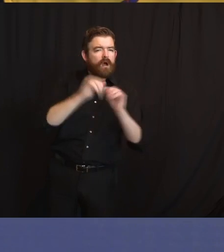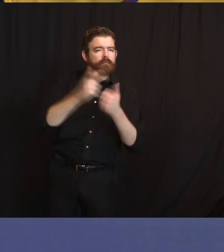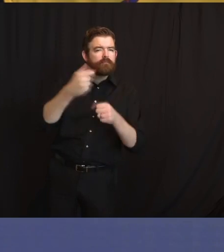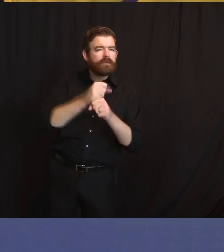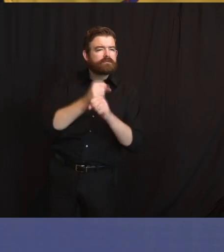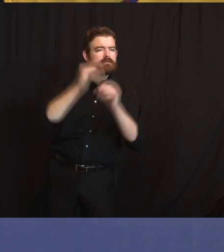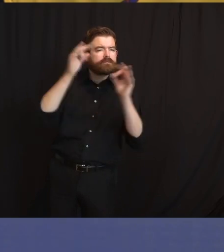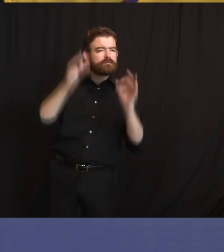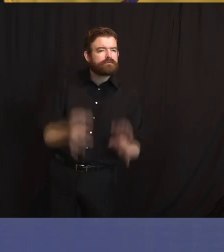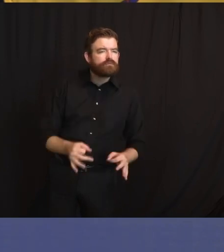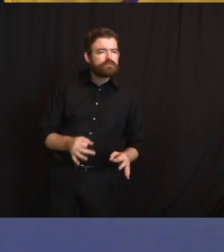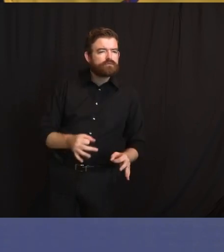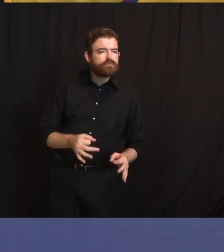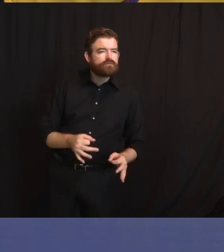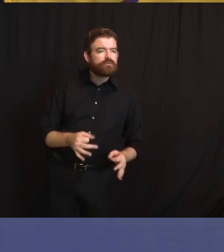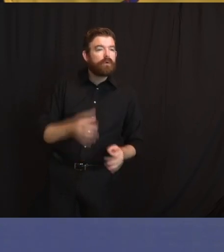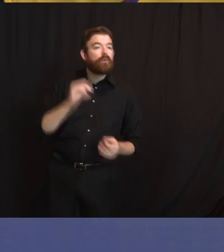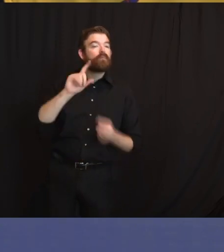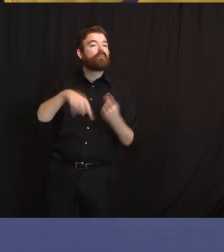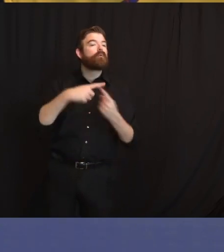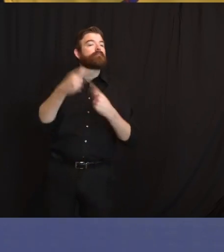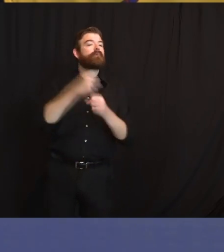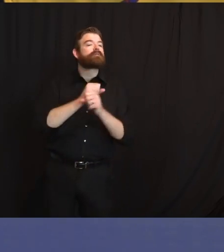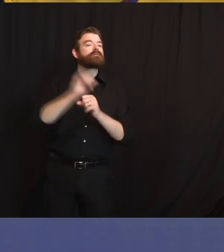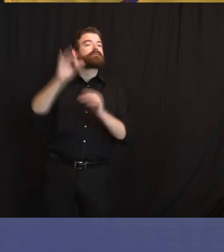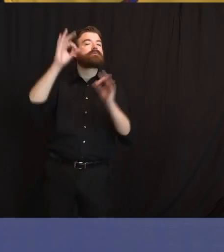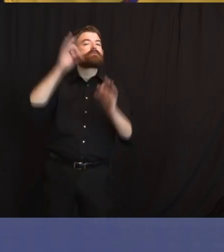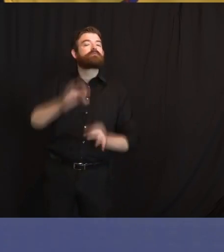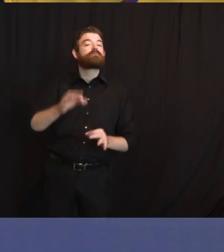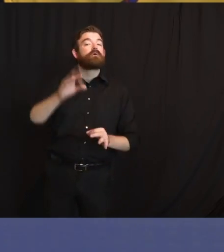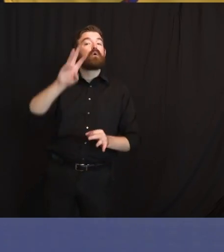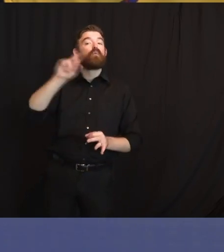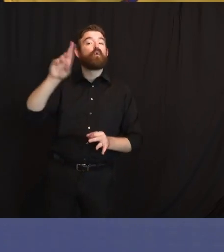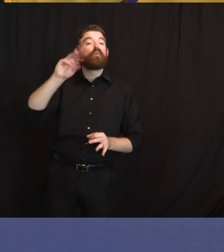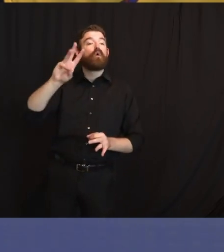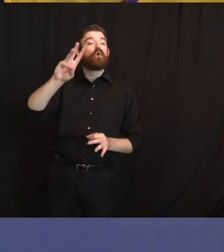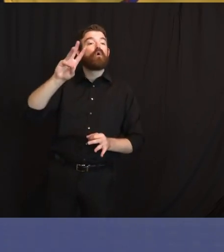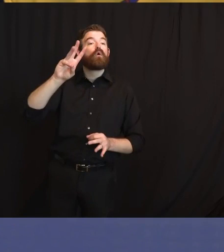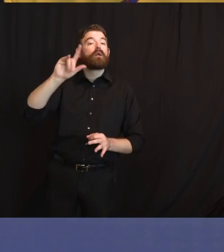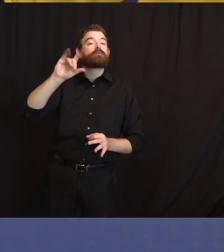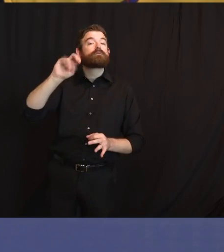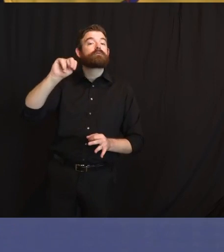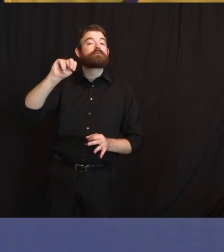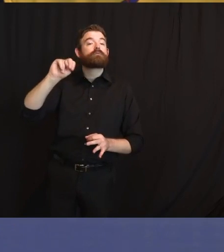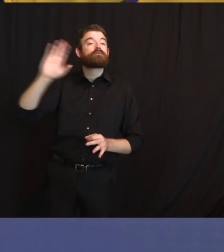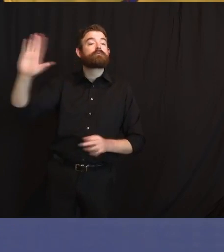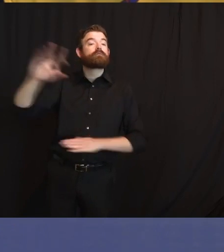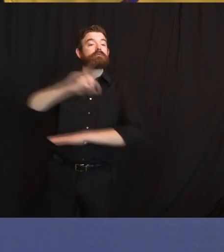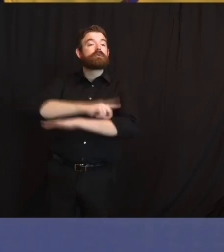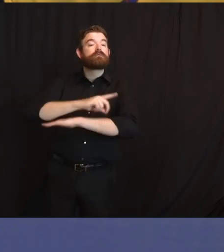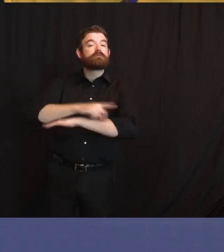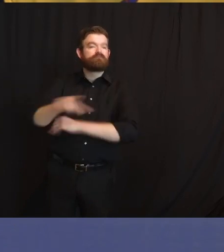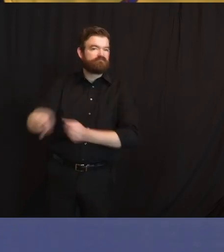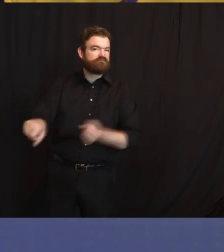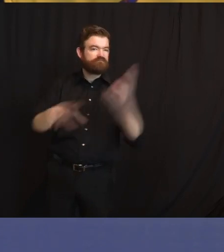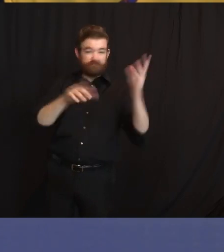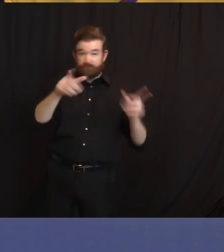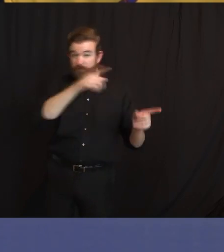of it with the desk? Woodrow Wilson's racist views and policies have been pretty well known for